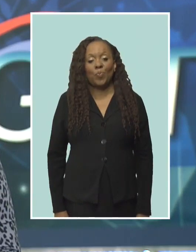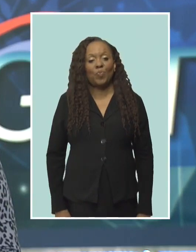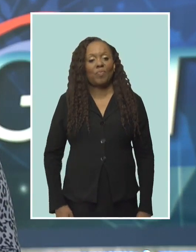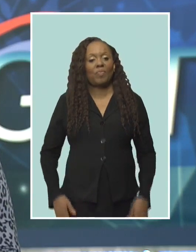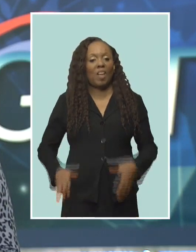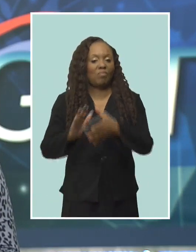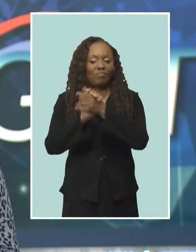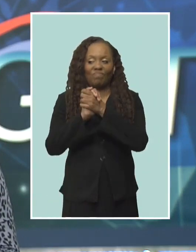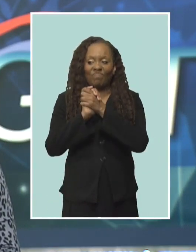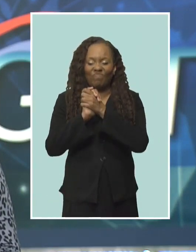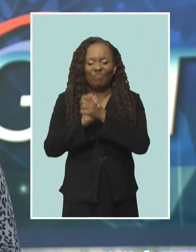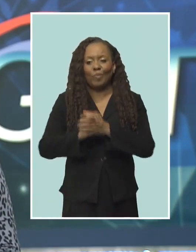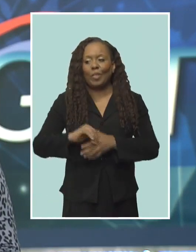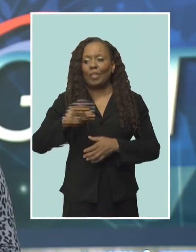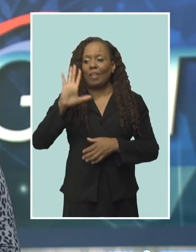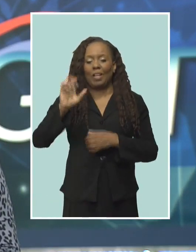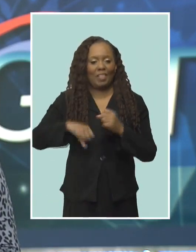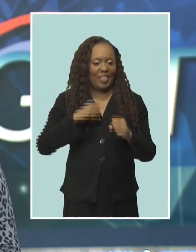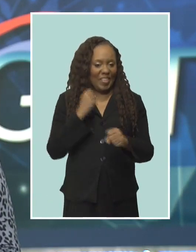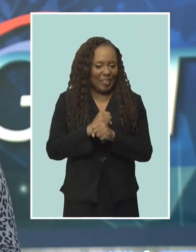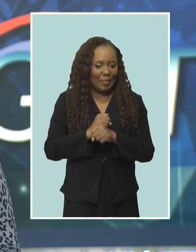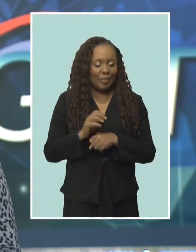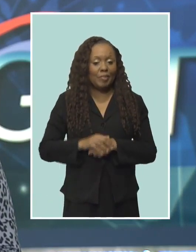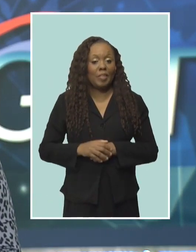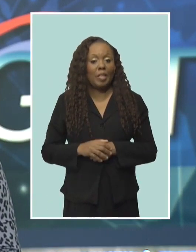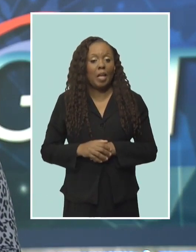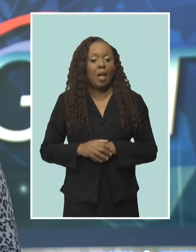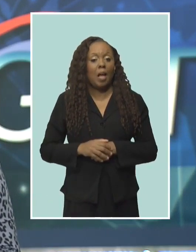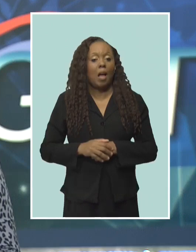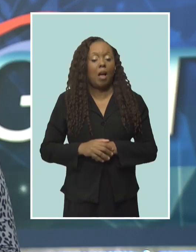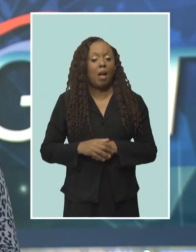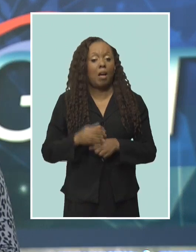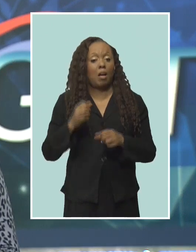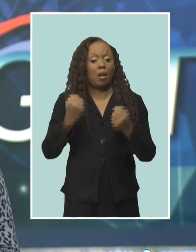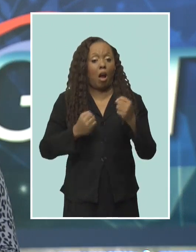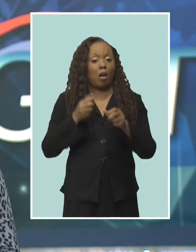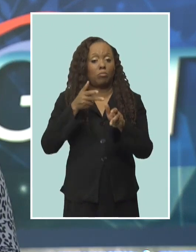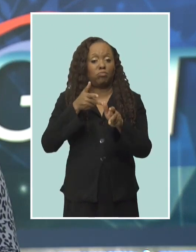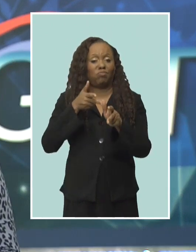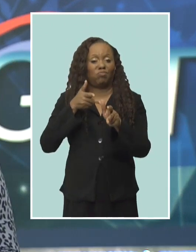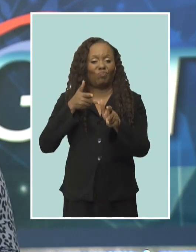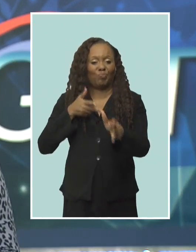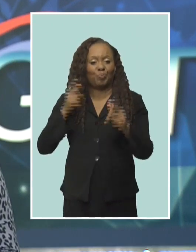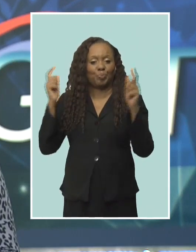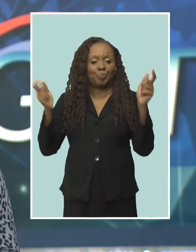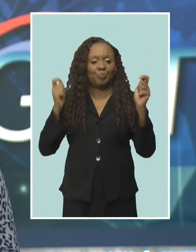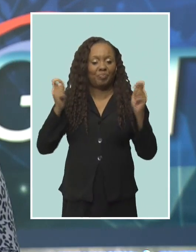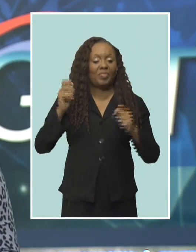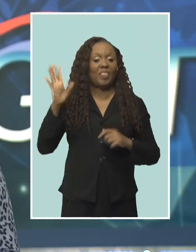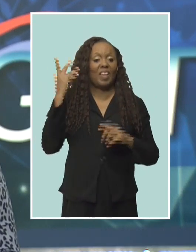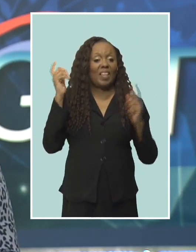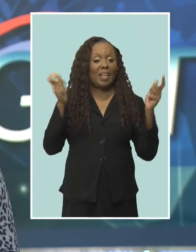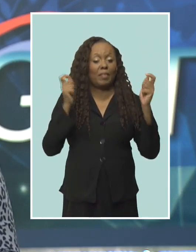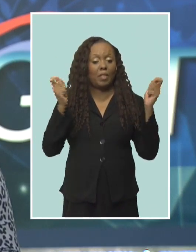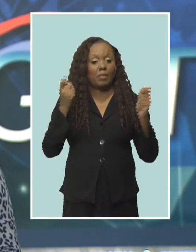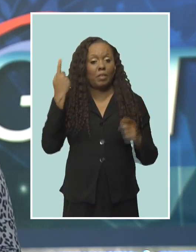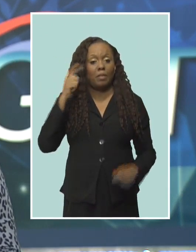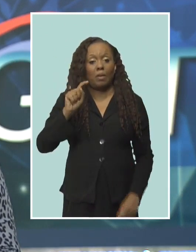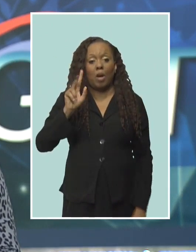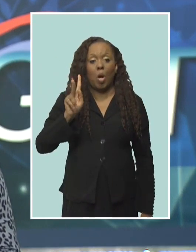Cheers to 5 years. That was the theme of a motorcade marking the 5th anniversary of the Kooyman megastore here in